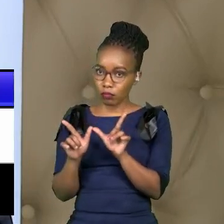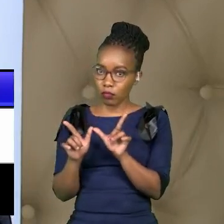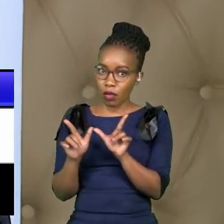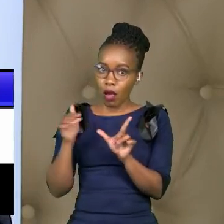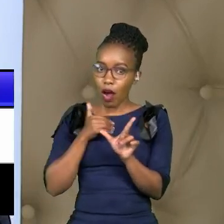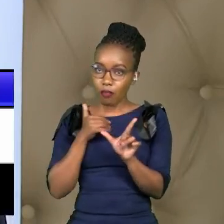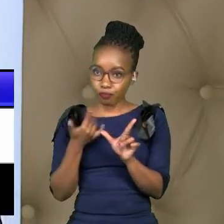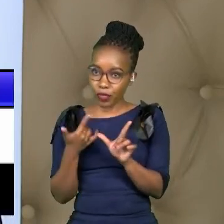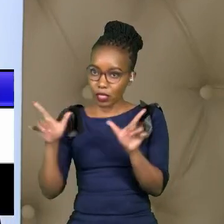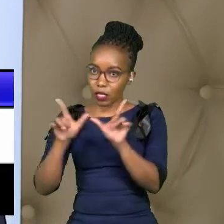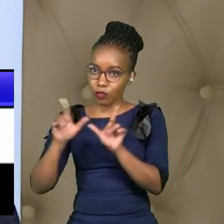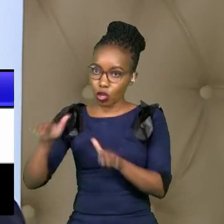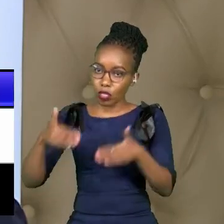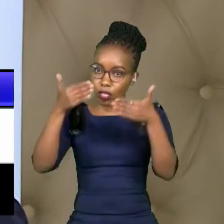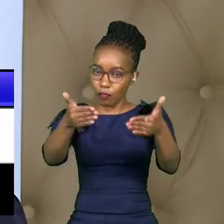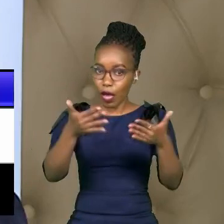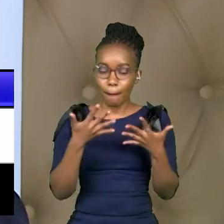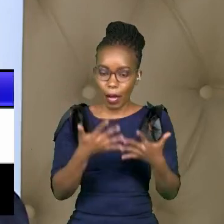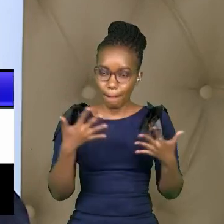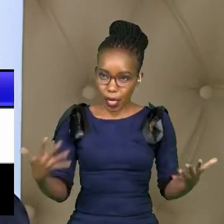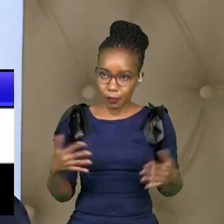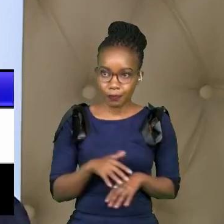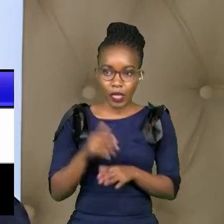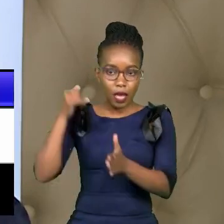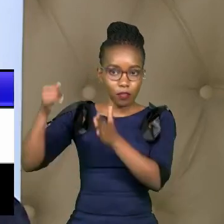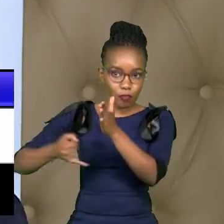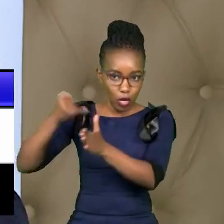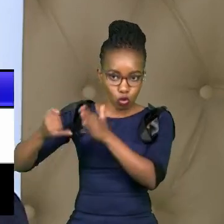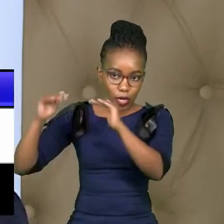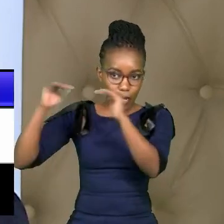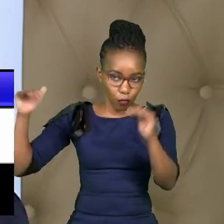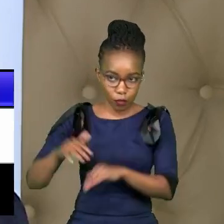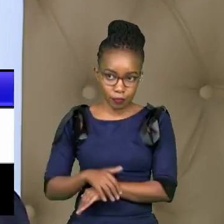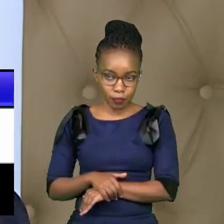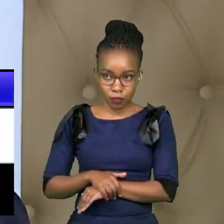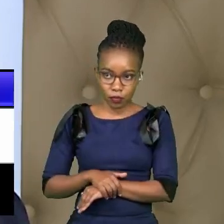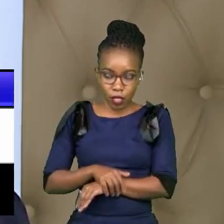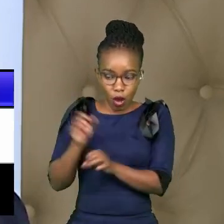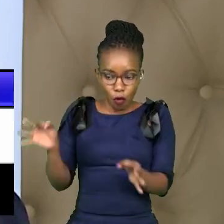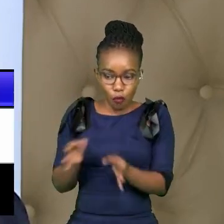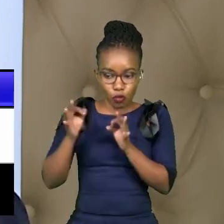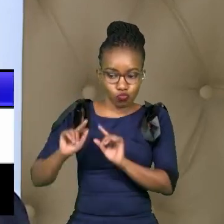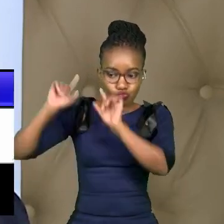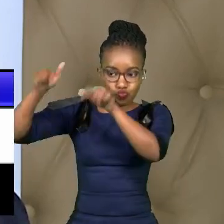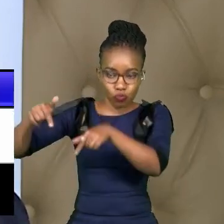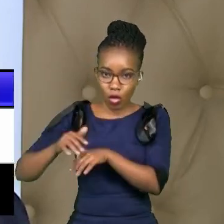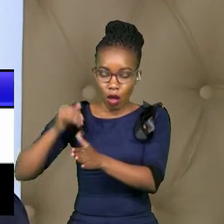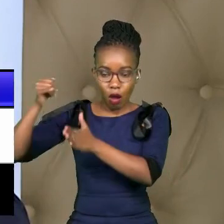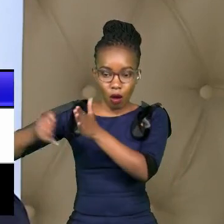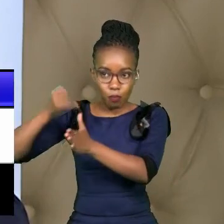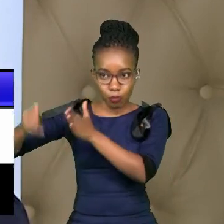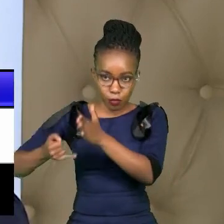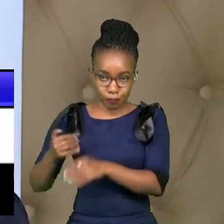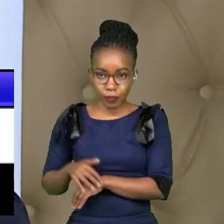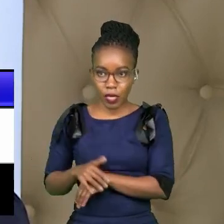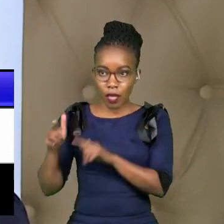the issue of certification of the product at the factory level, where now officers go to the factory